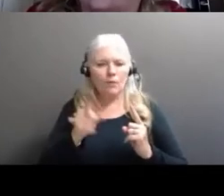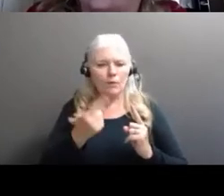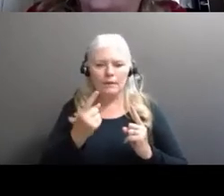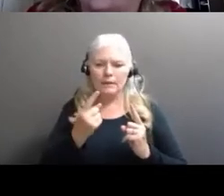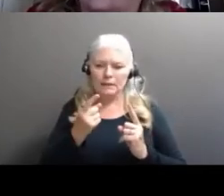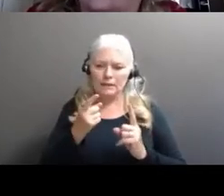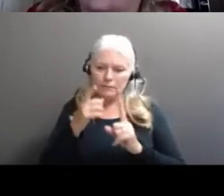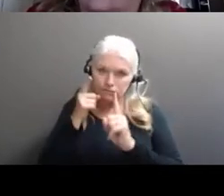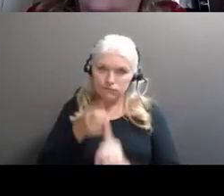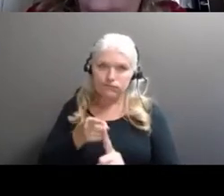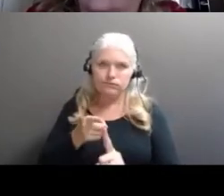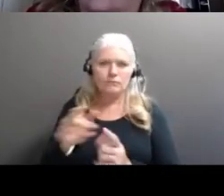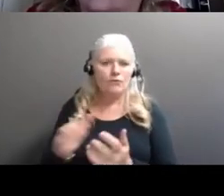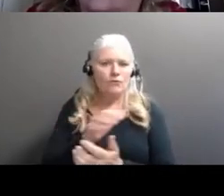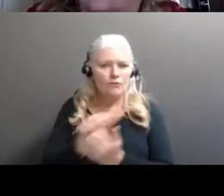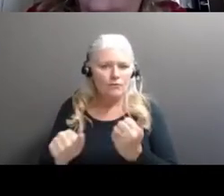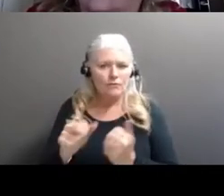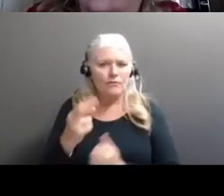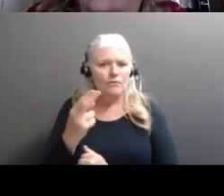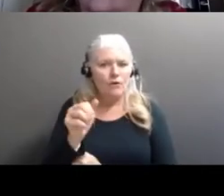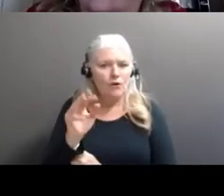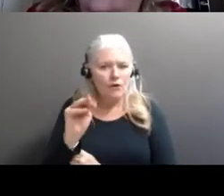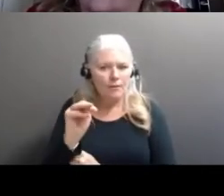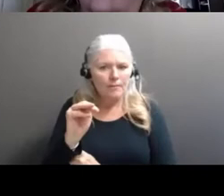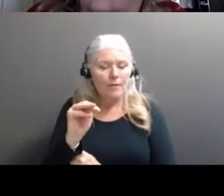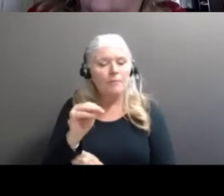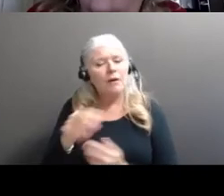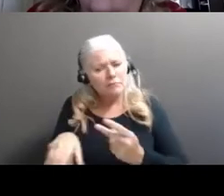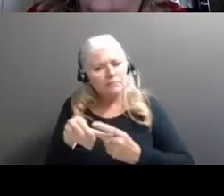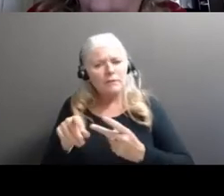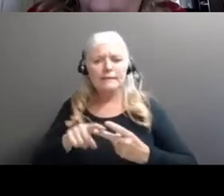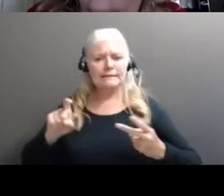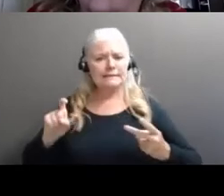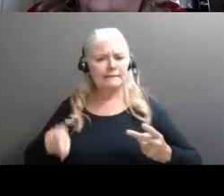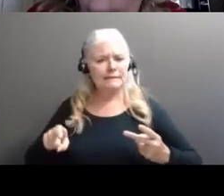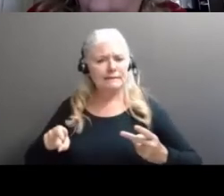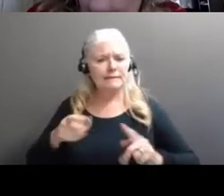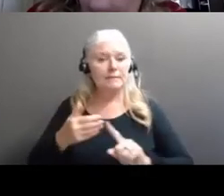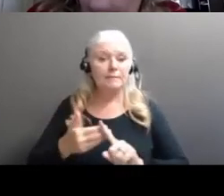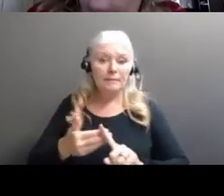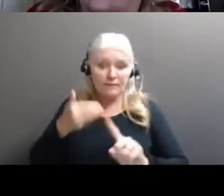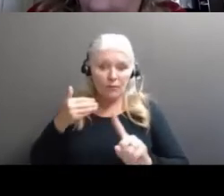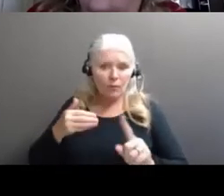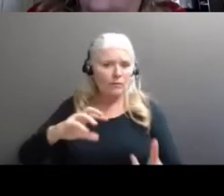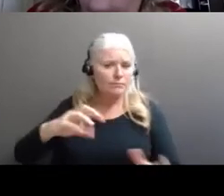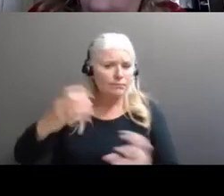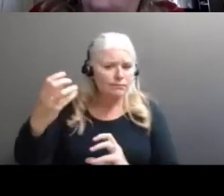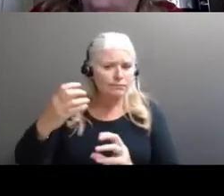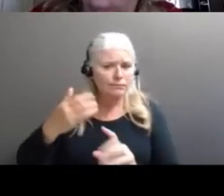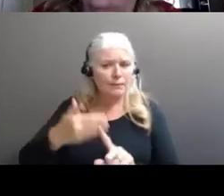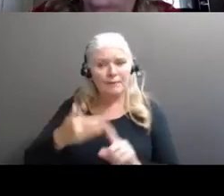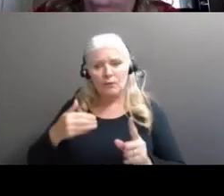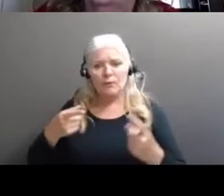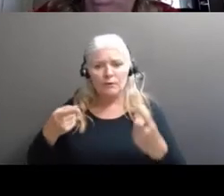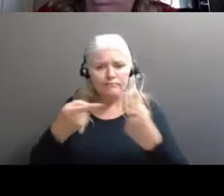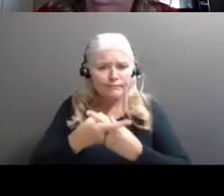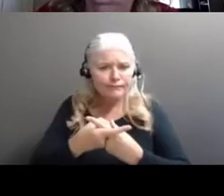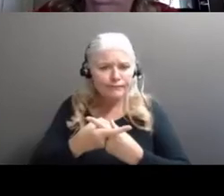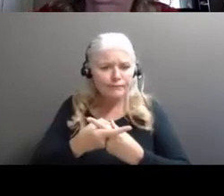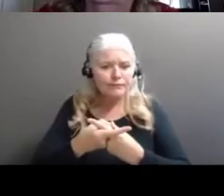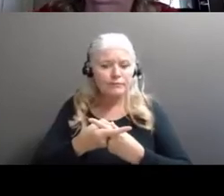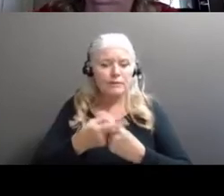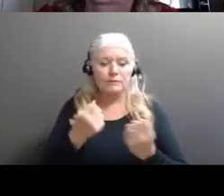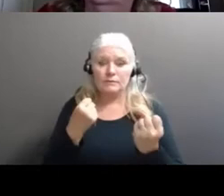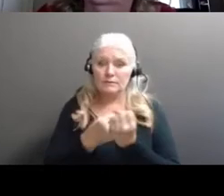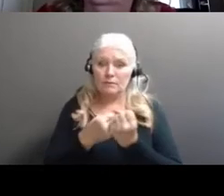but surrounding needs in ways that can be proactive and preventative and gather together those communities of support within